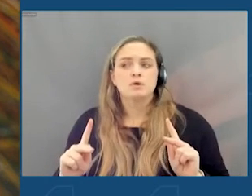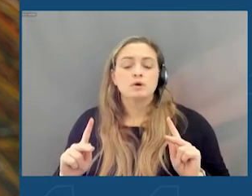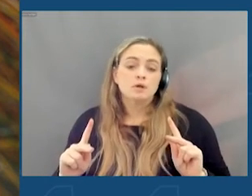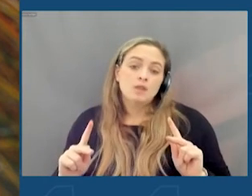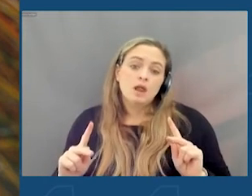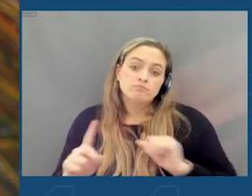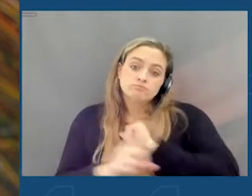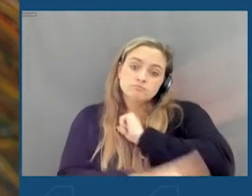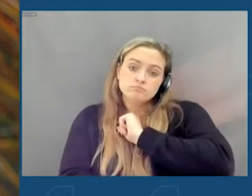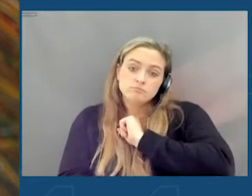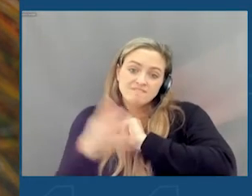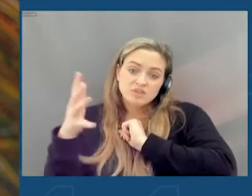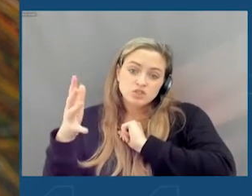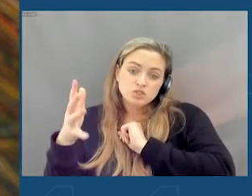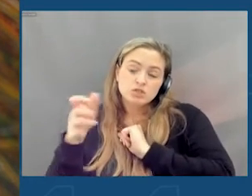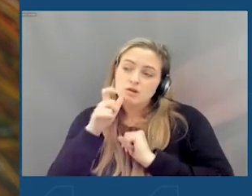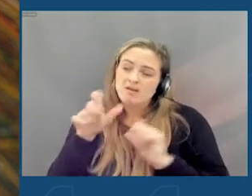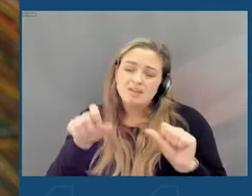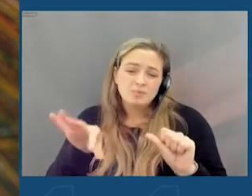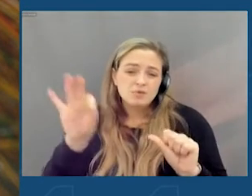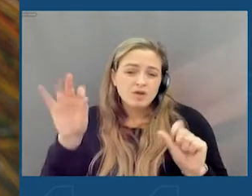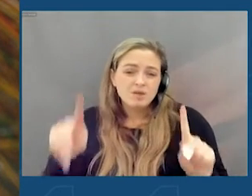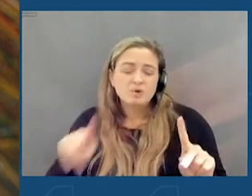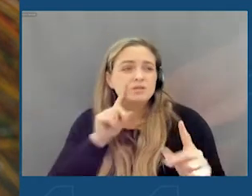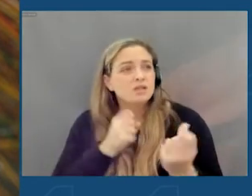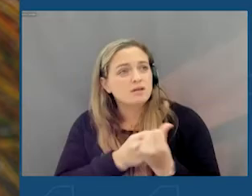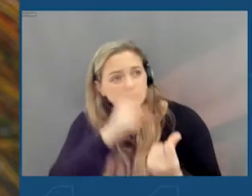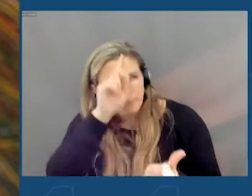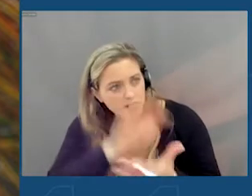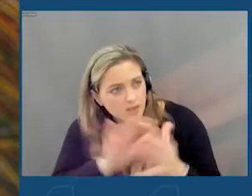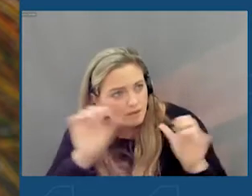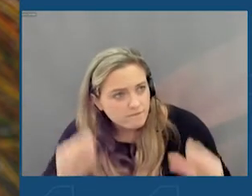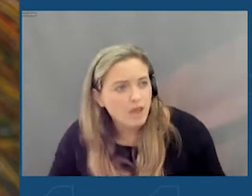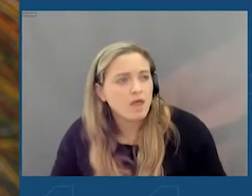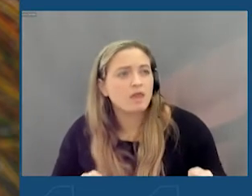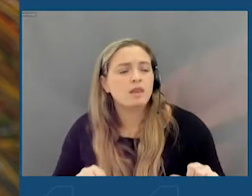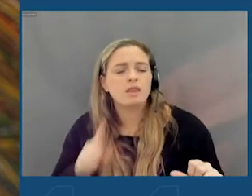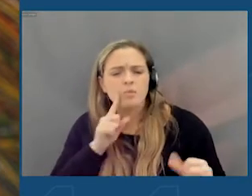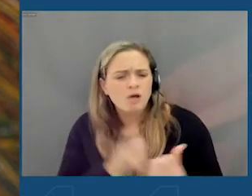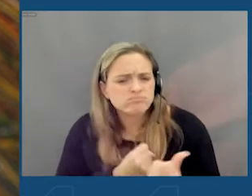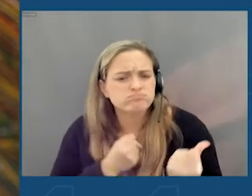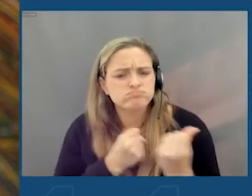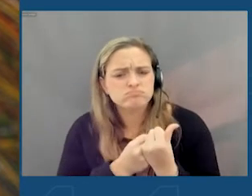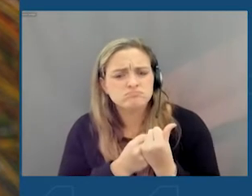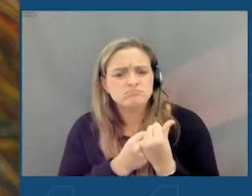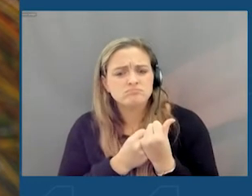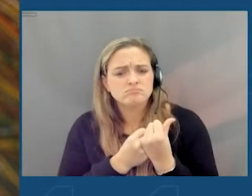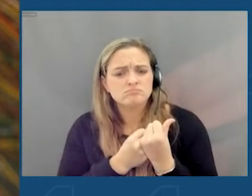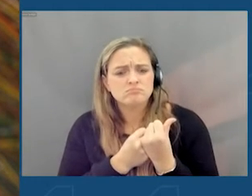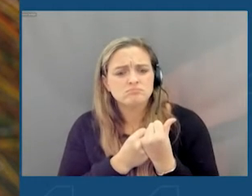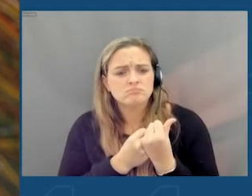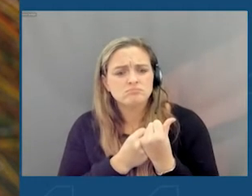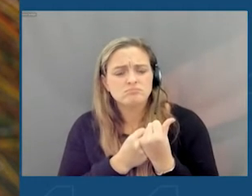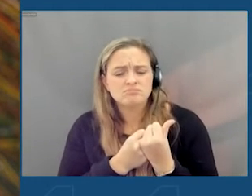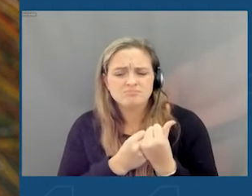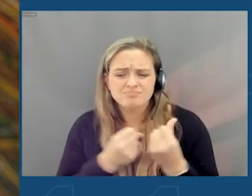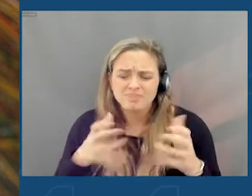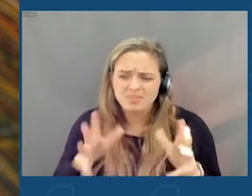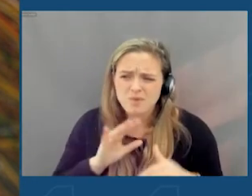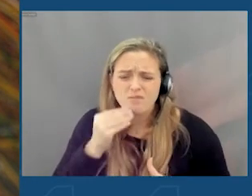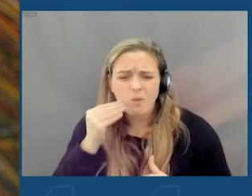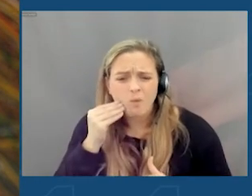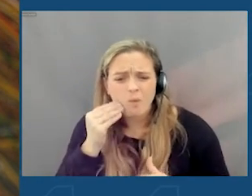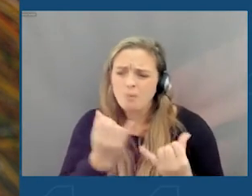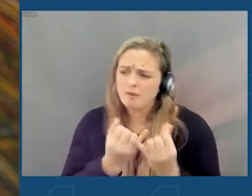not able to find someone who believe in them again, who help lift them up, Give them a home, let them have